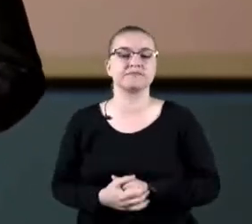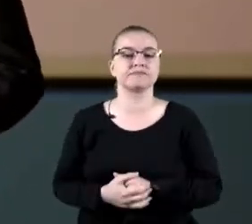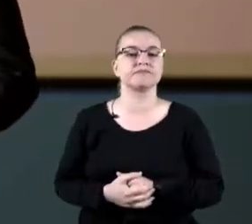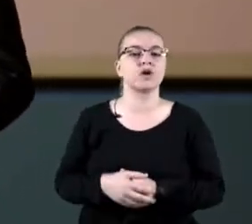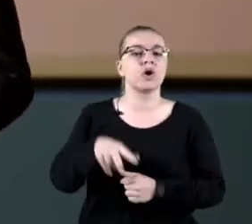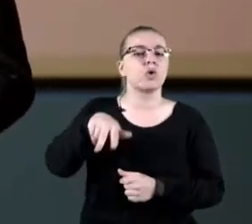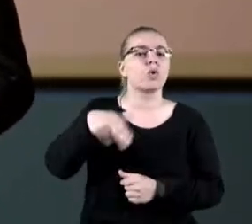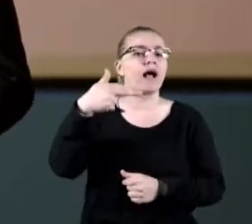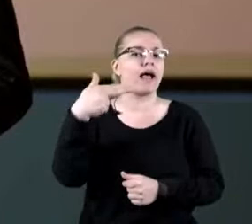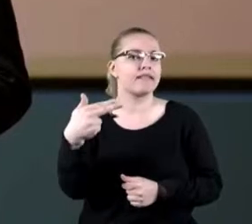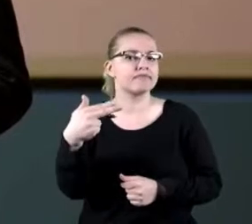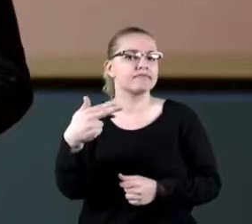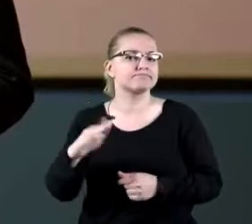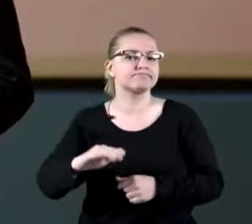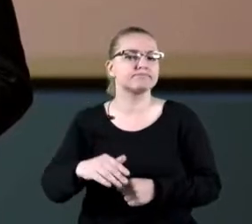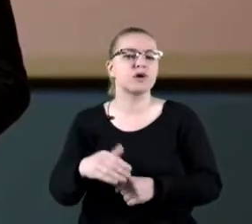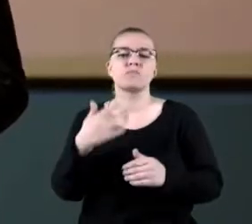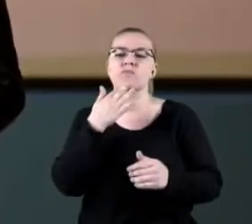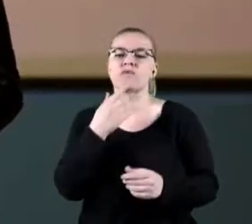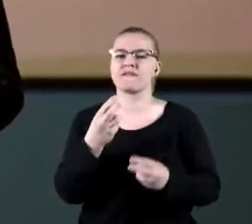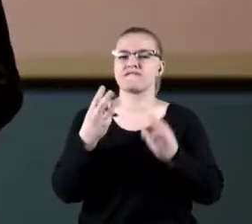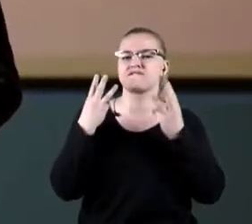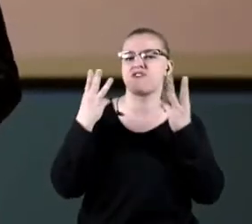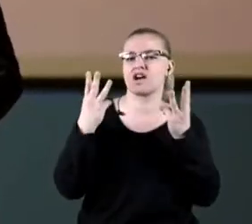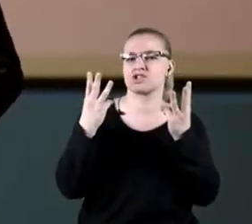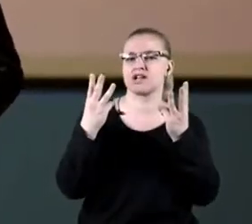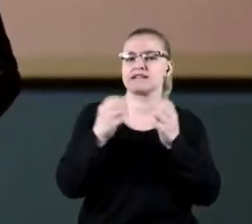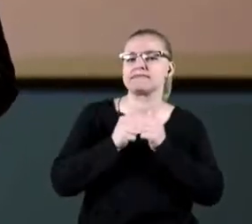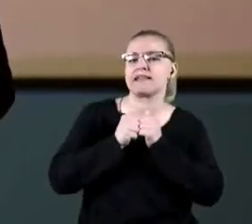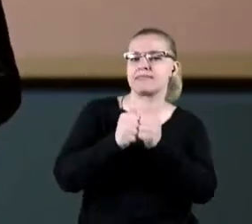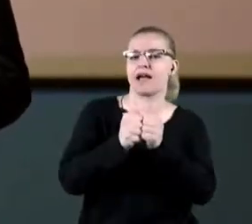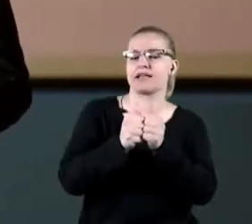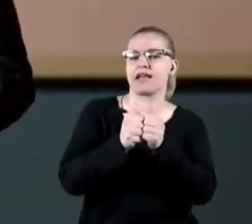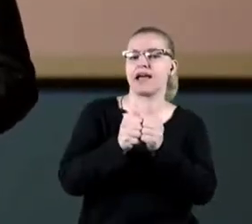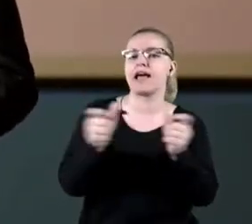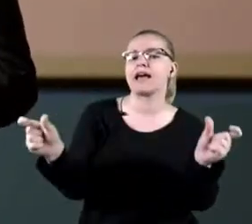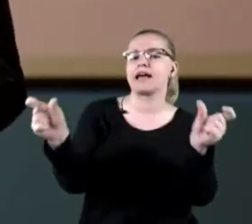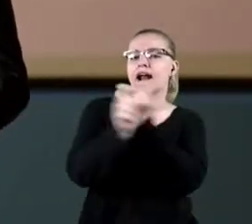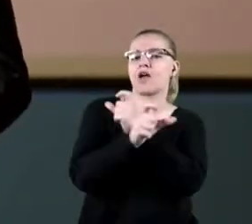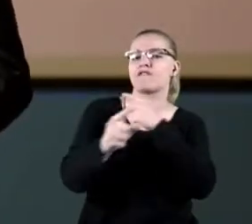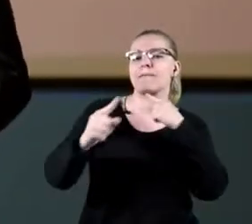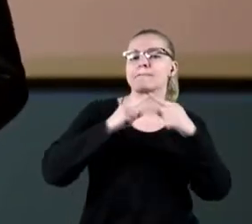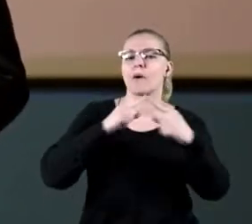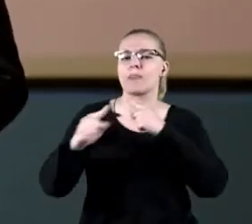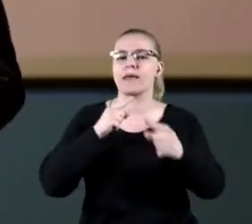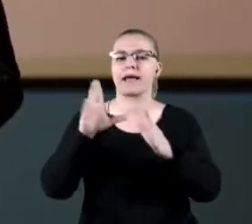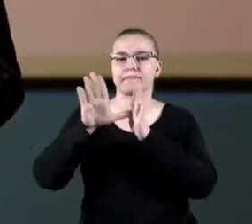Habitat, as well as the European Union, we emphasize the role of the local